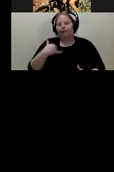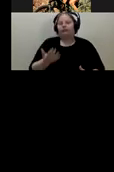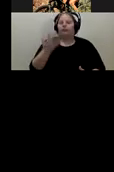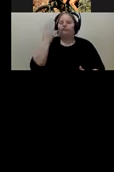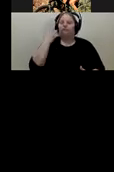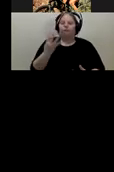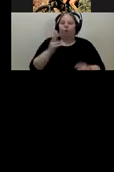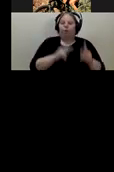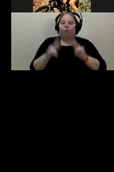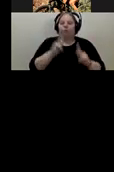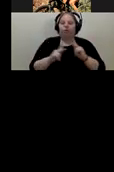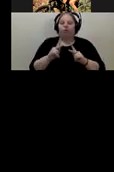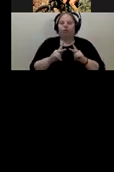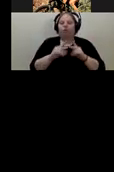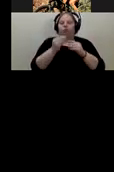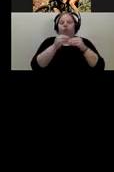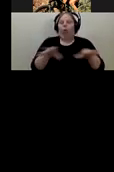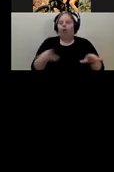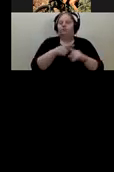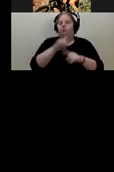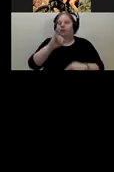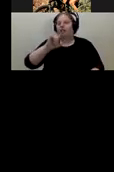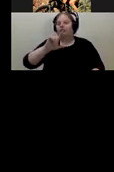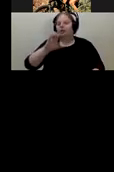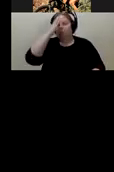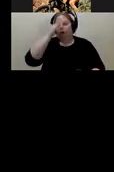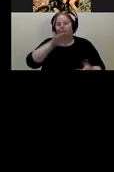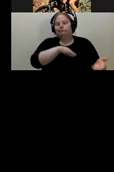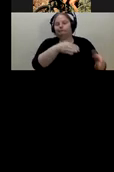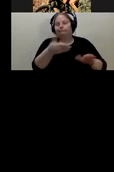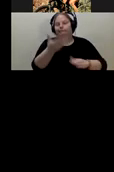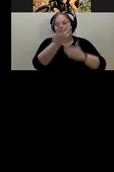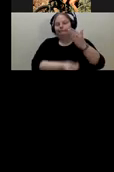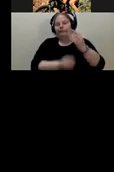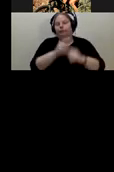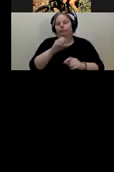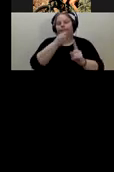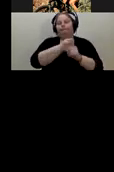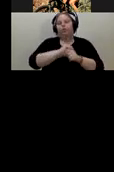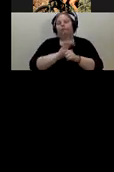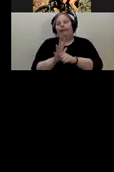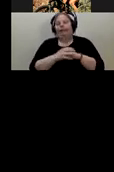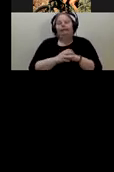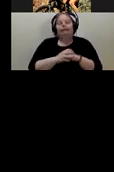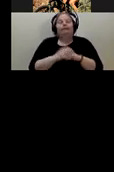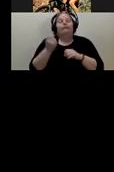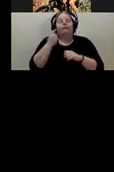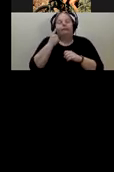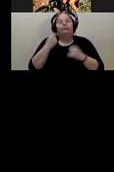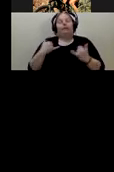four individuals from the independent living center due to COVID. So while things are a struggle for